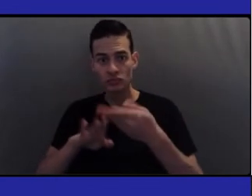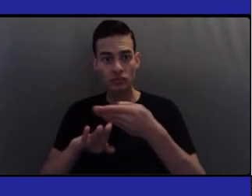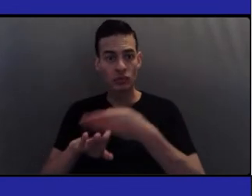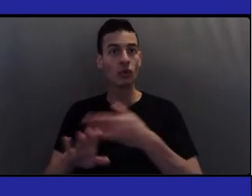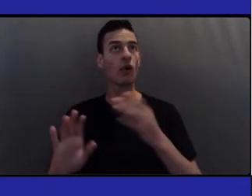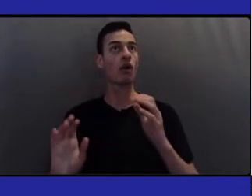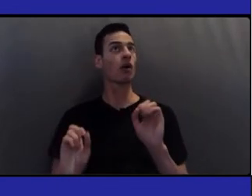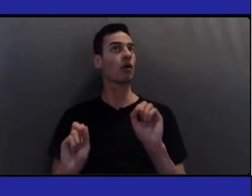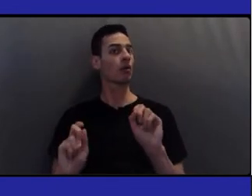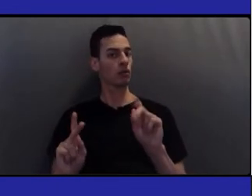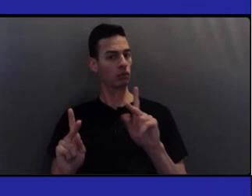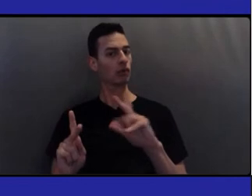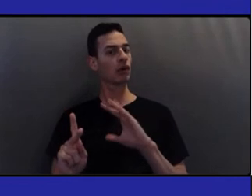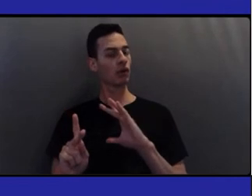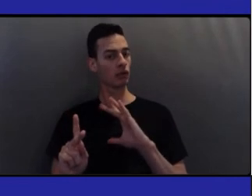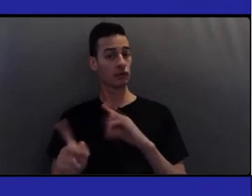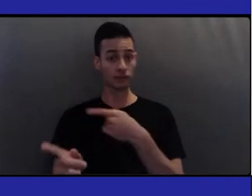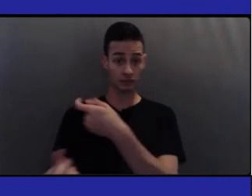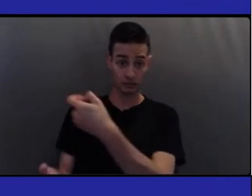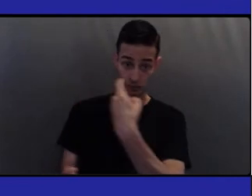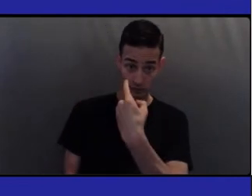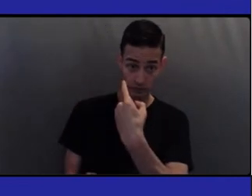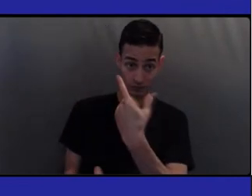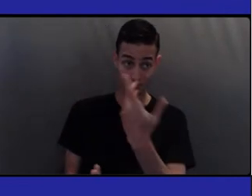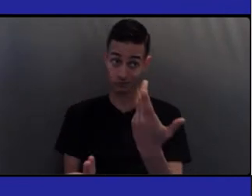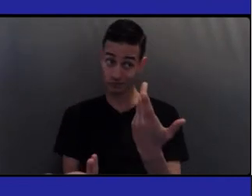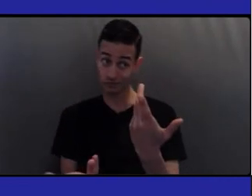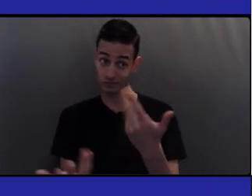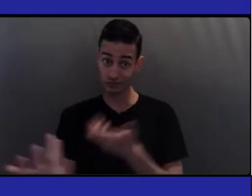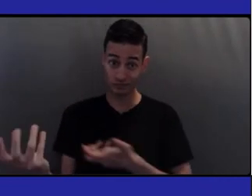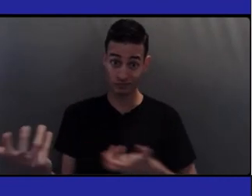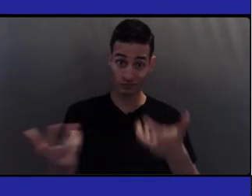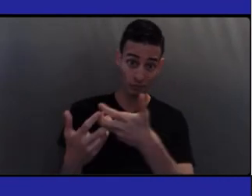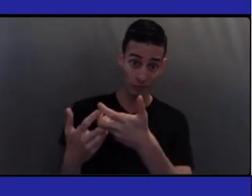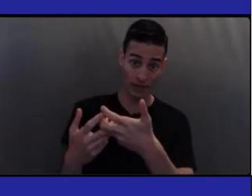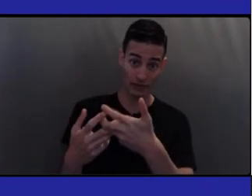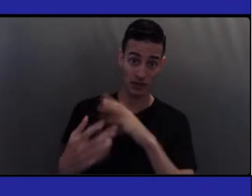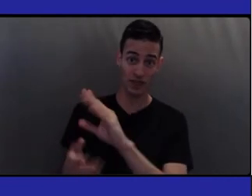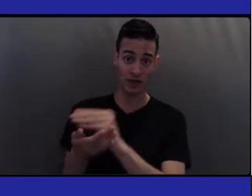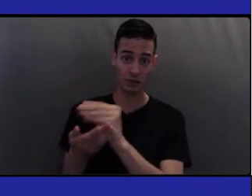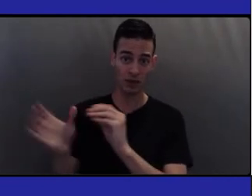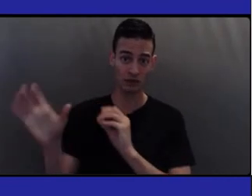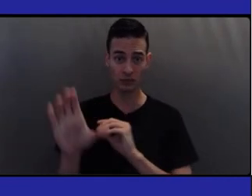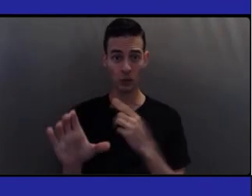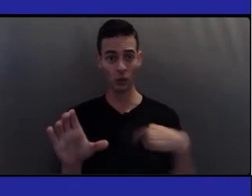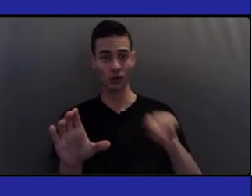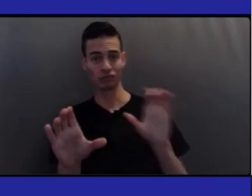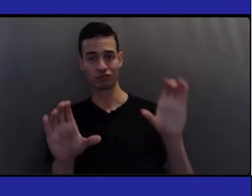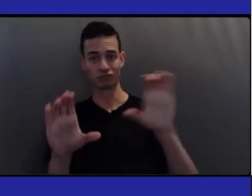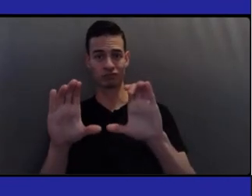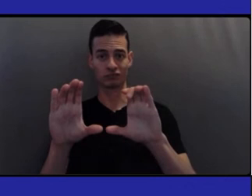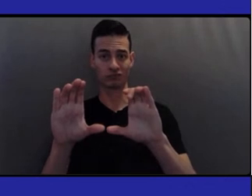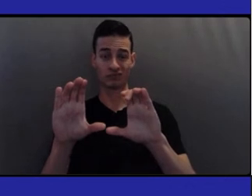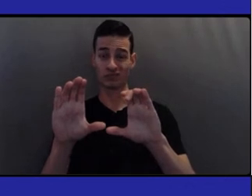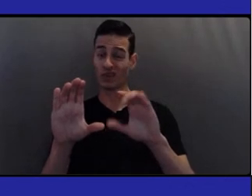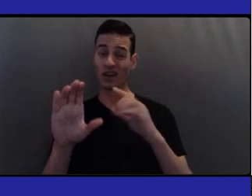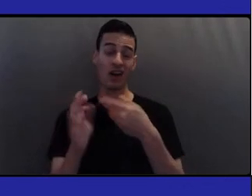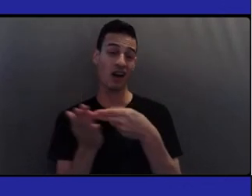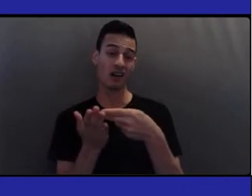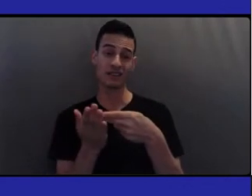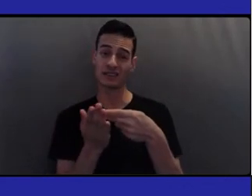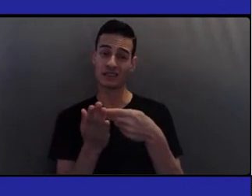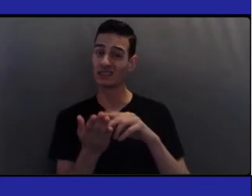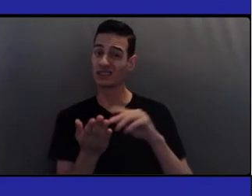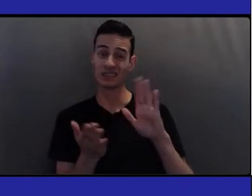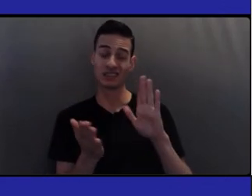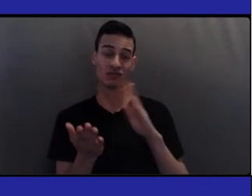that, we kind of meet them in kind and pay this very modest rent. So I don't think